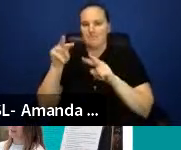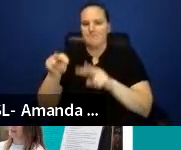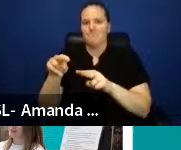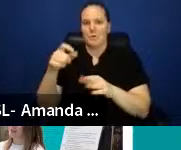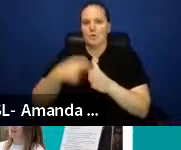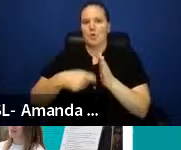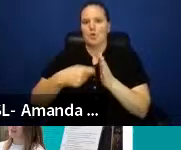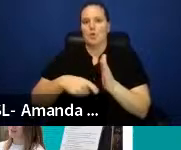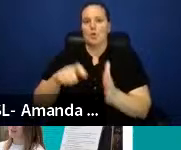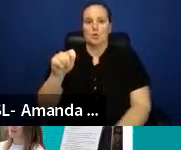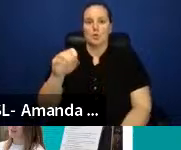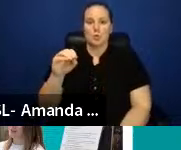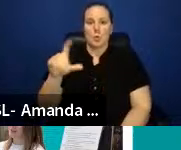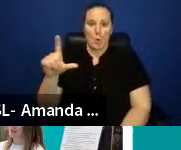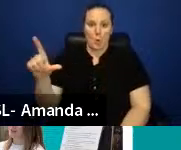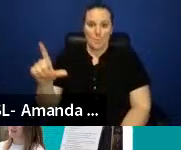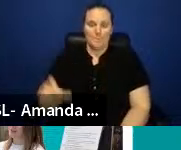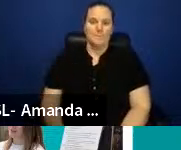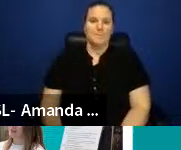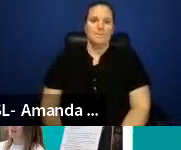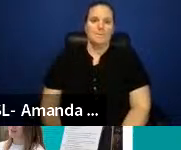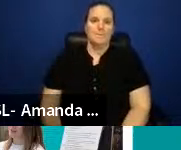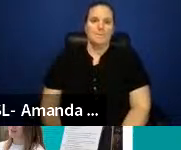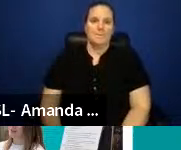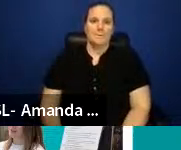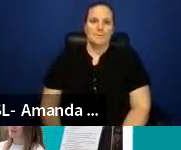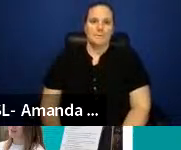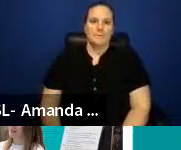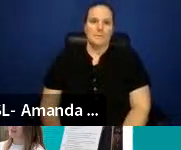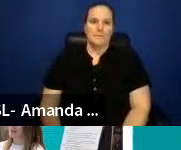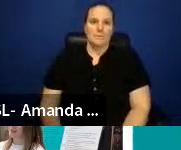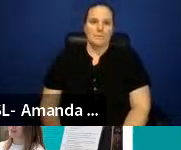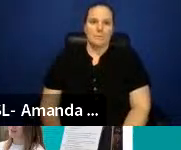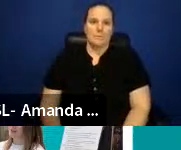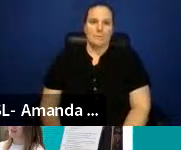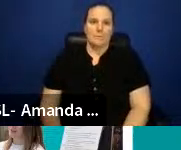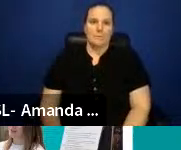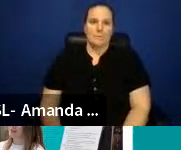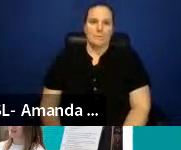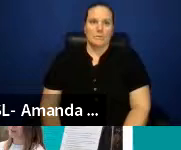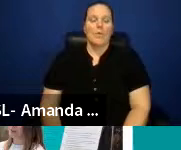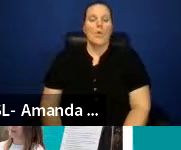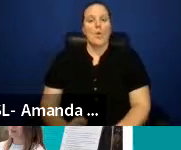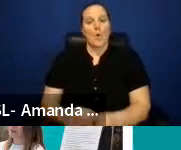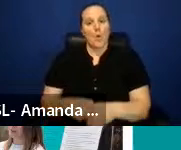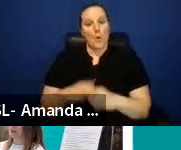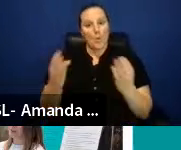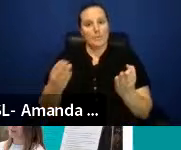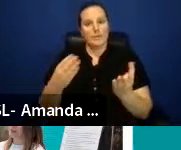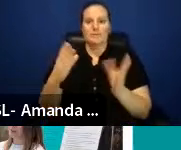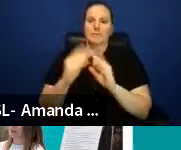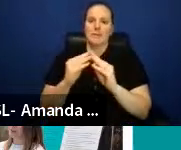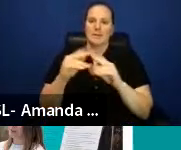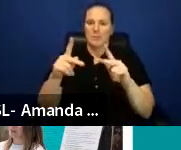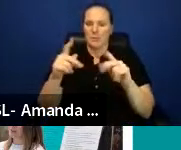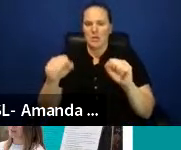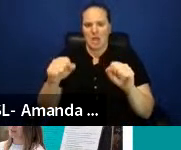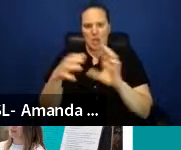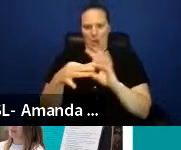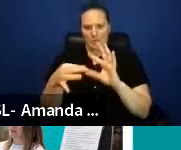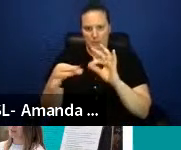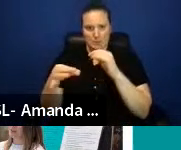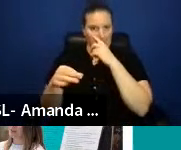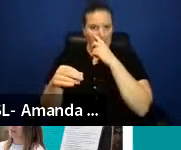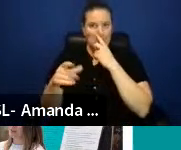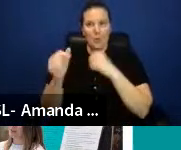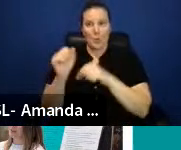tolling. So they had a open public meeting, and folks were able to comment on